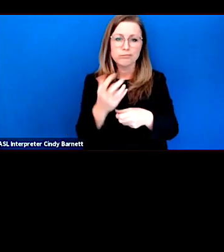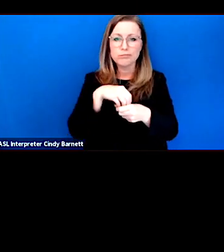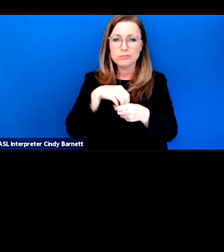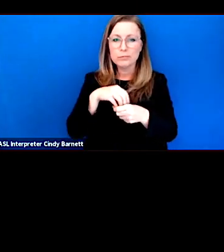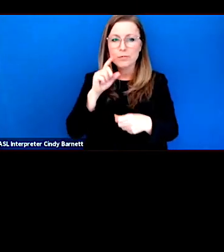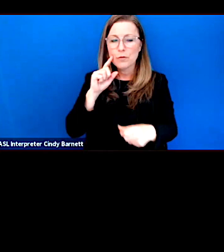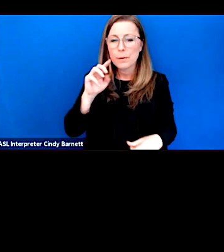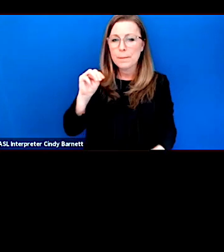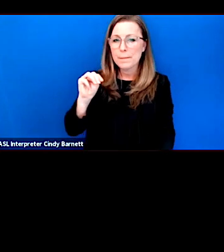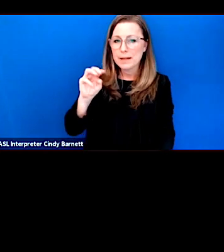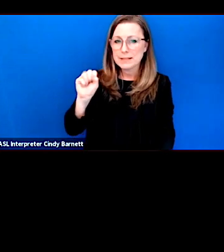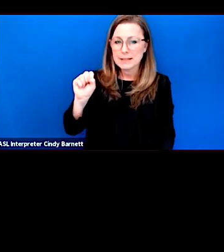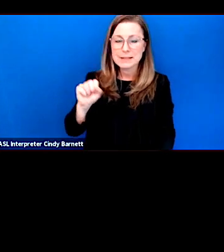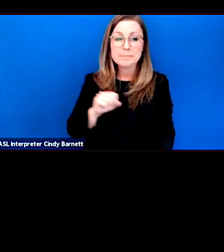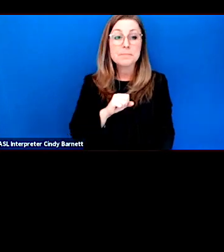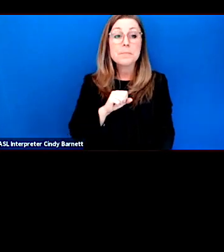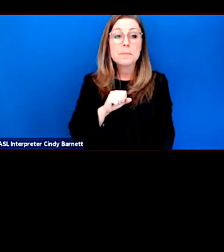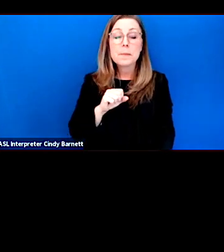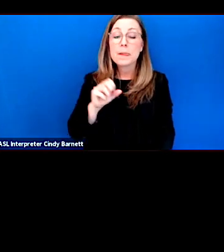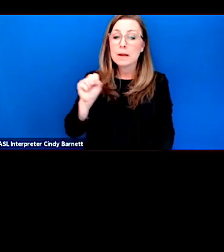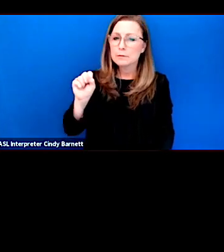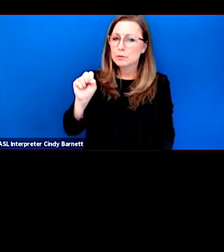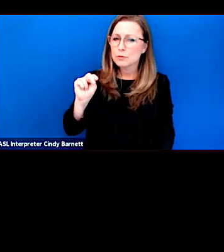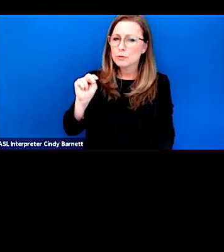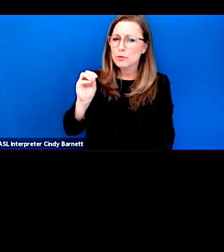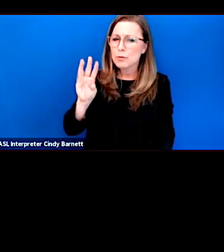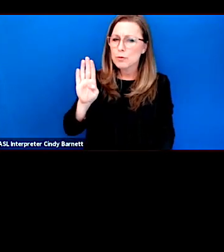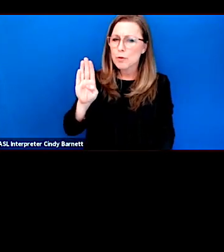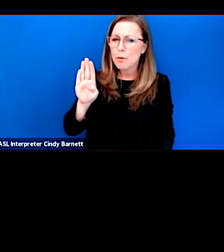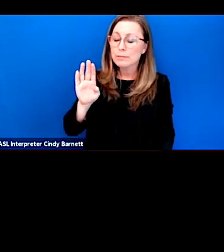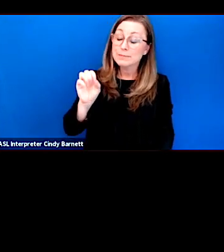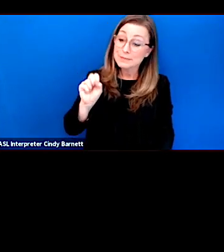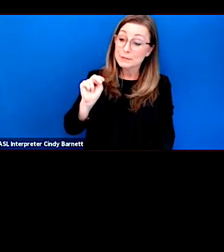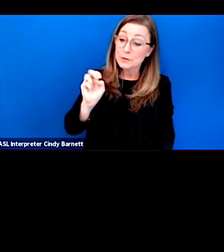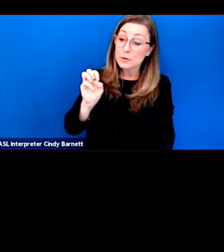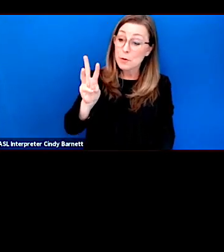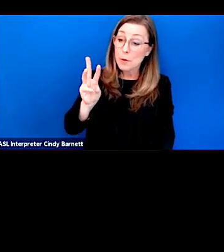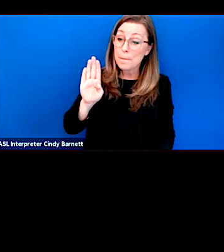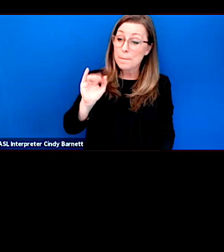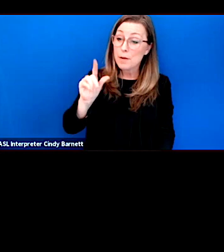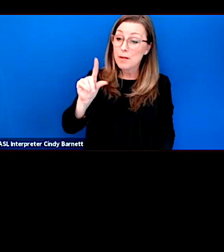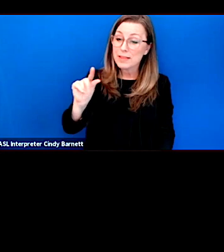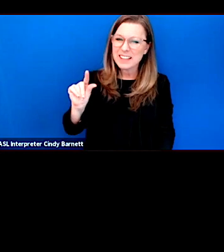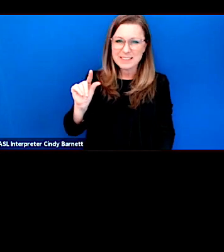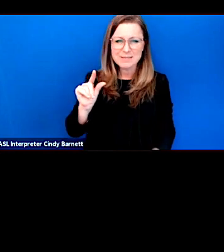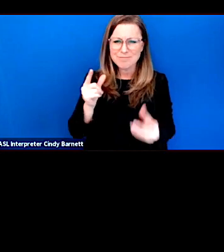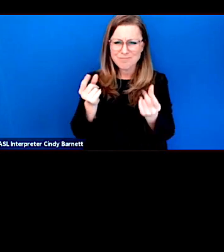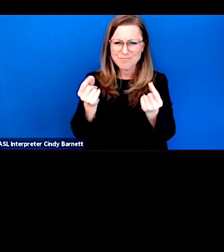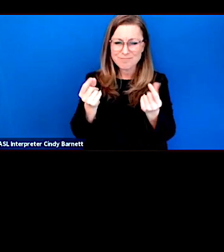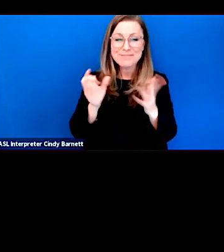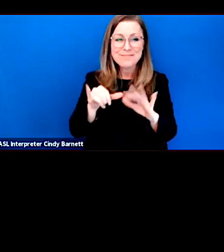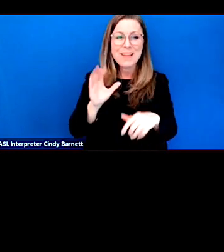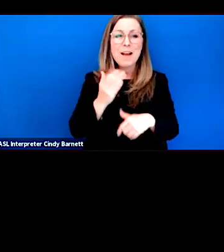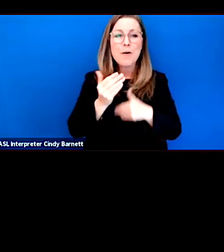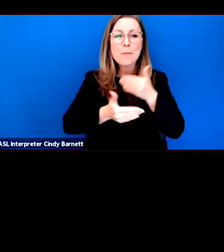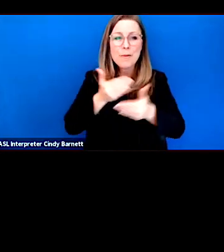what is snowballing? Snowballing is a process we conduct during the search and selection phase of identifying additional